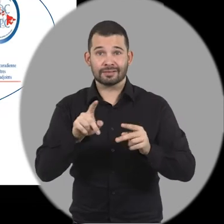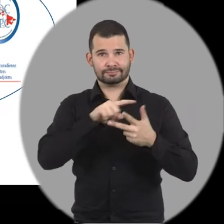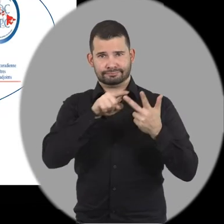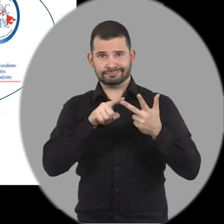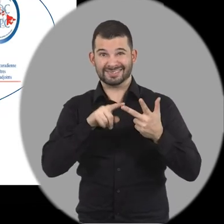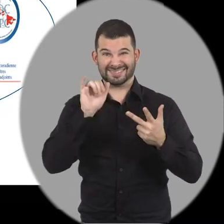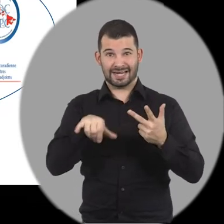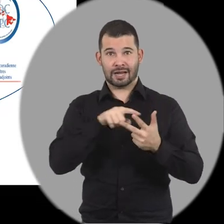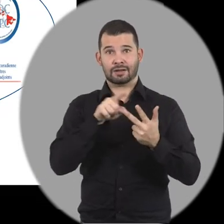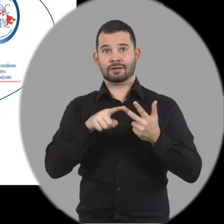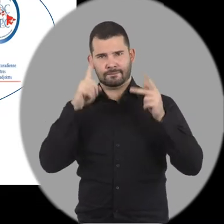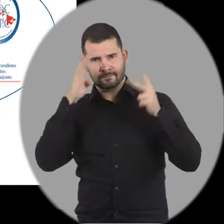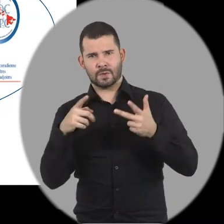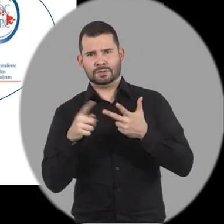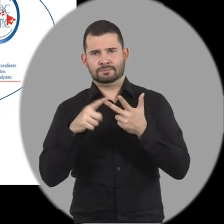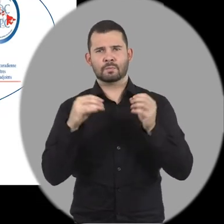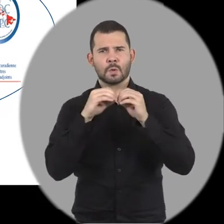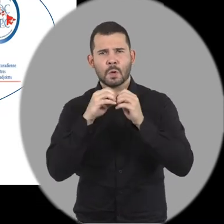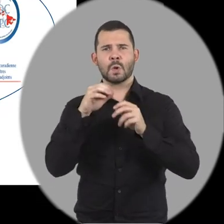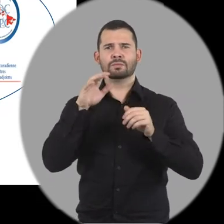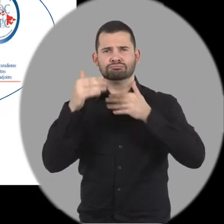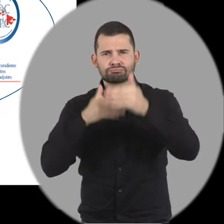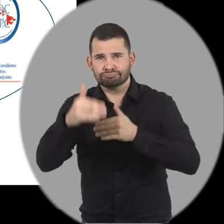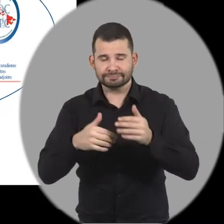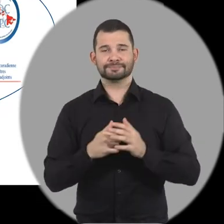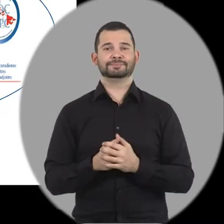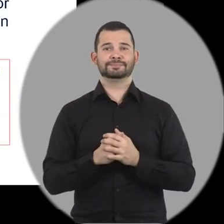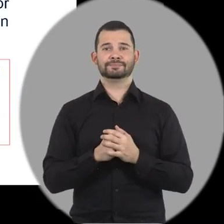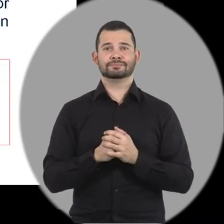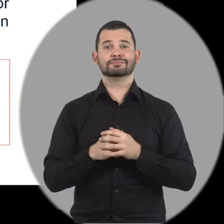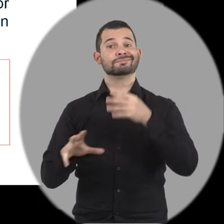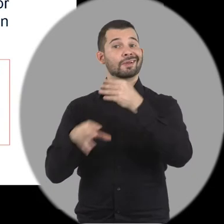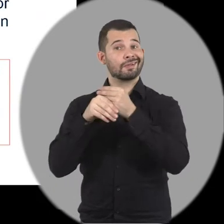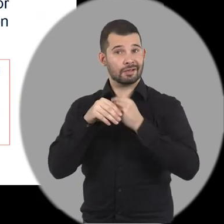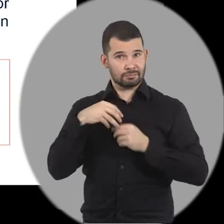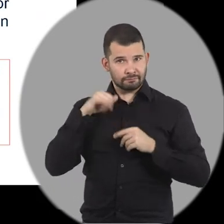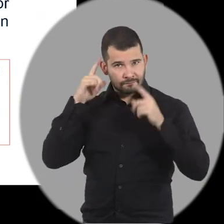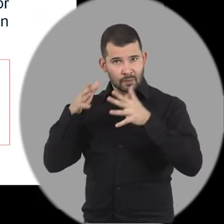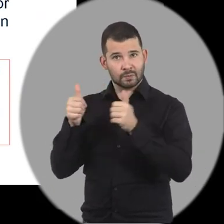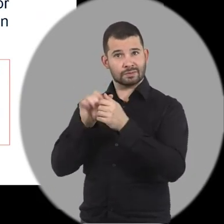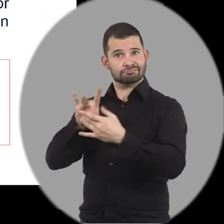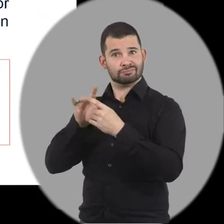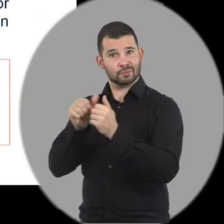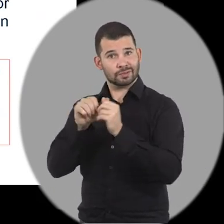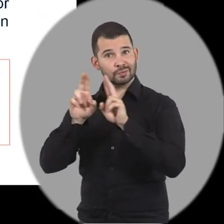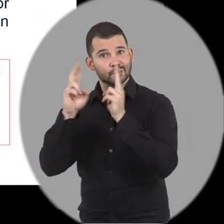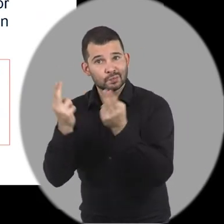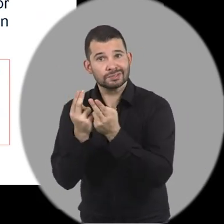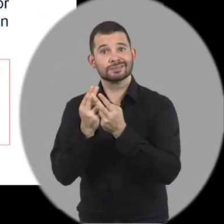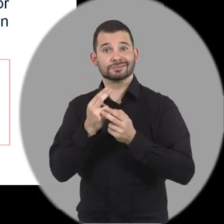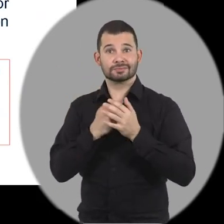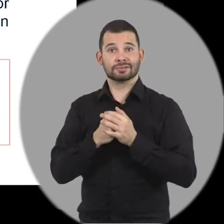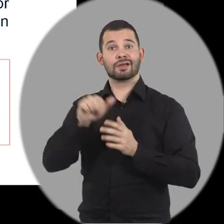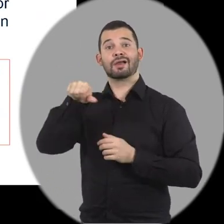more detail on this initiative as it is the second stream of our high-level plan. In addition to focusing on our relationship with our unions,